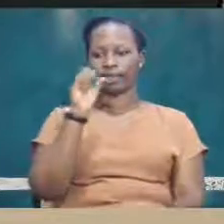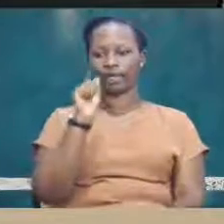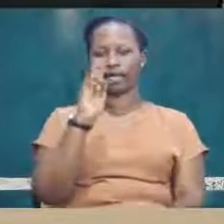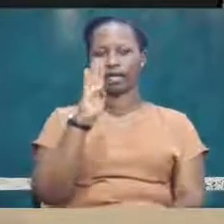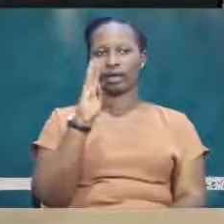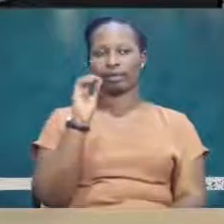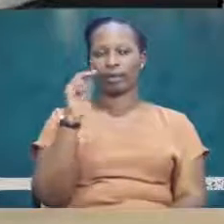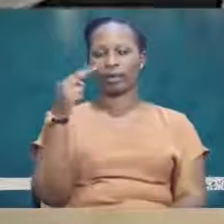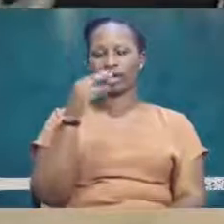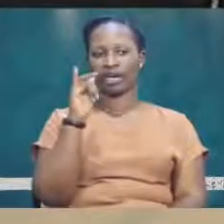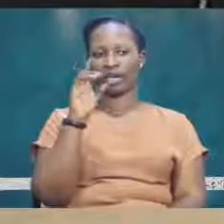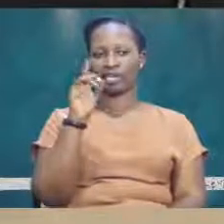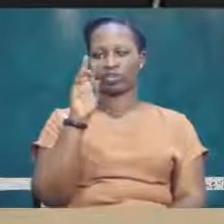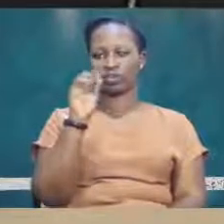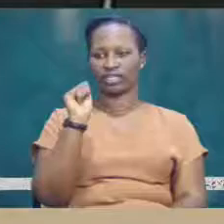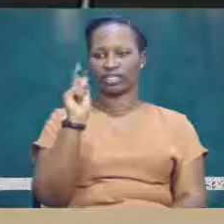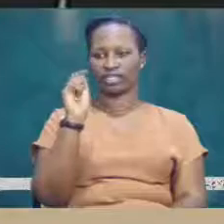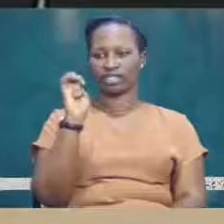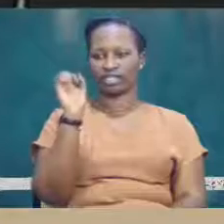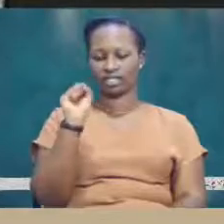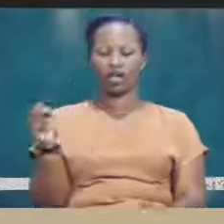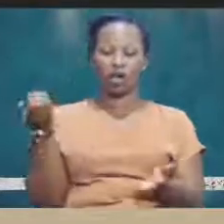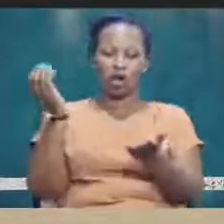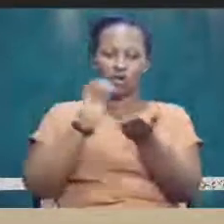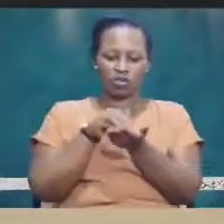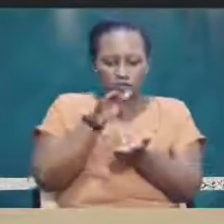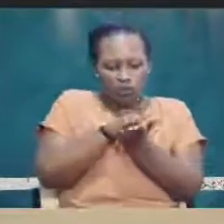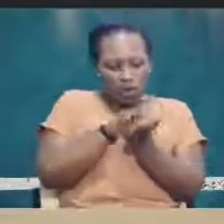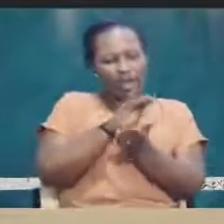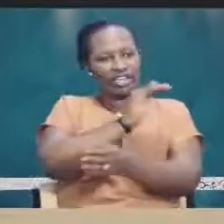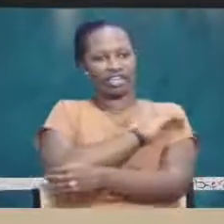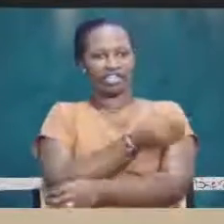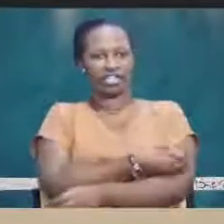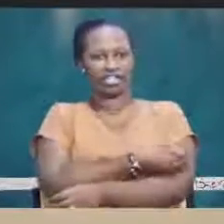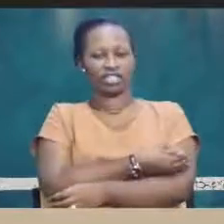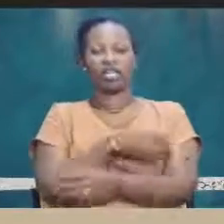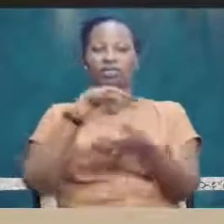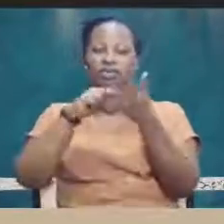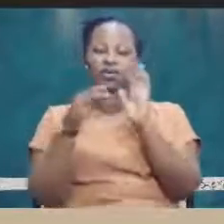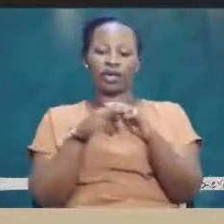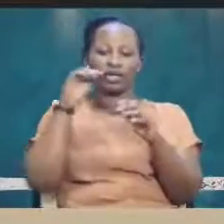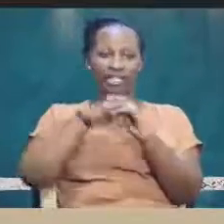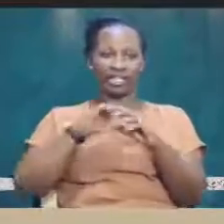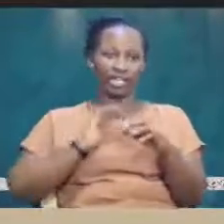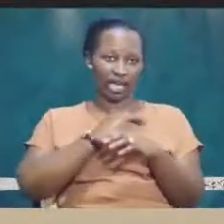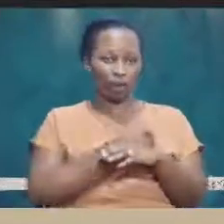Carbohydrates also store energy. That means in our body,